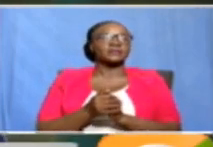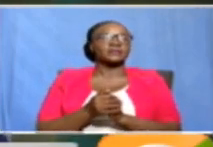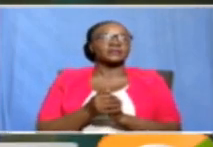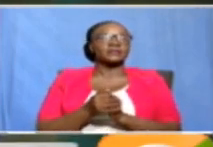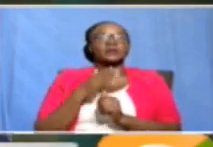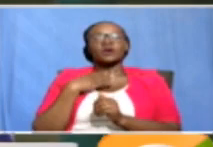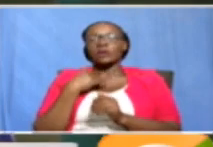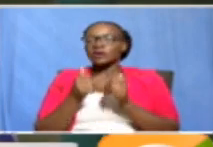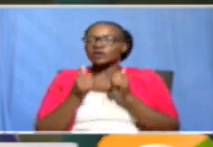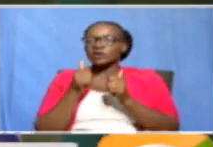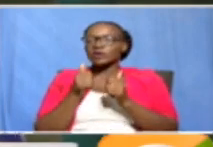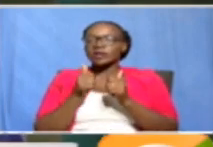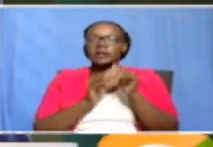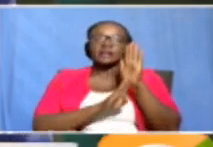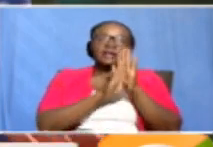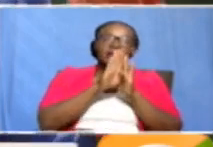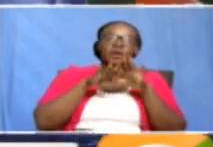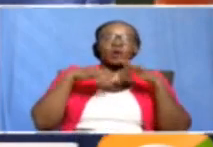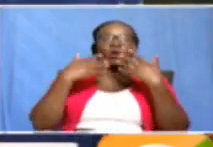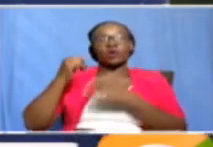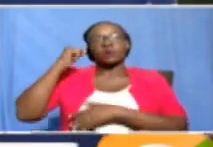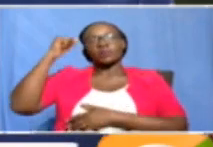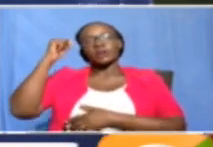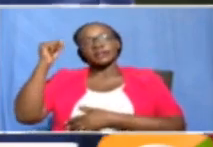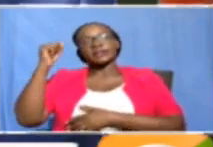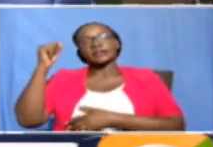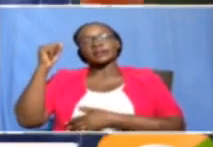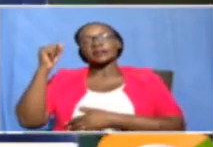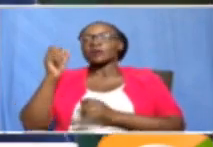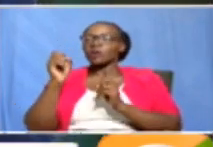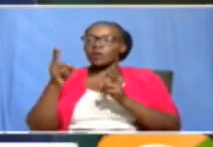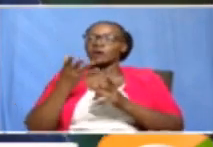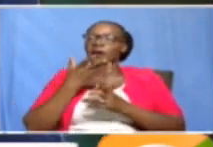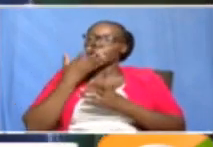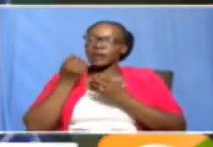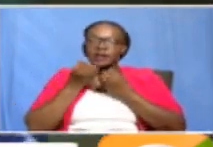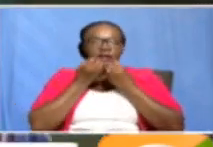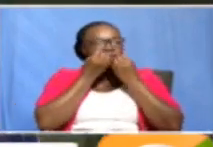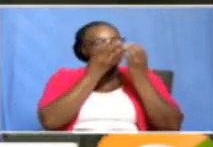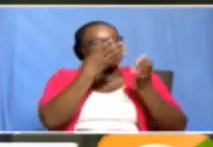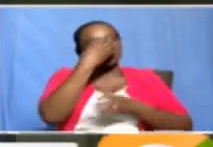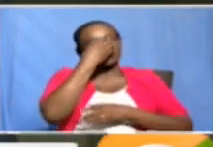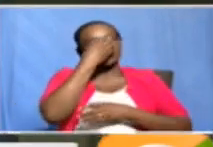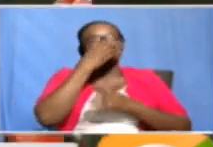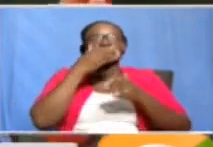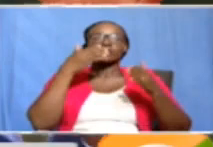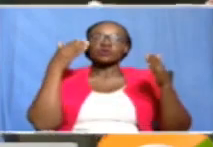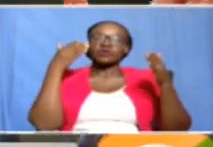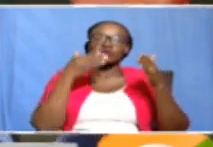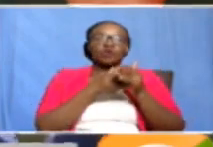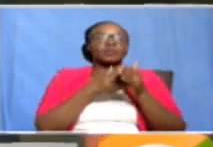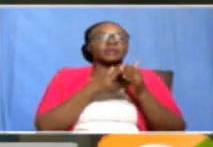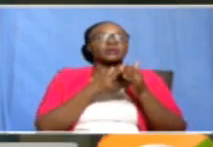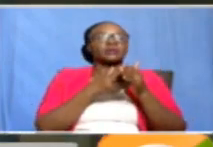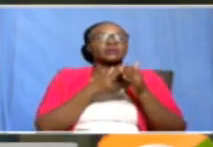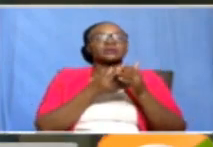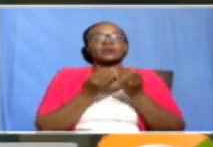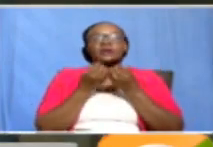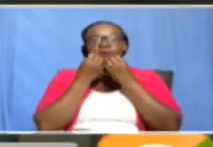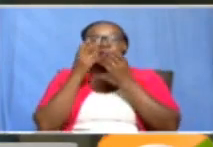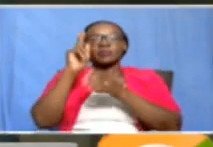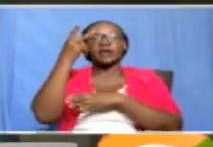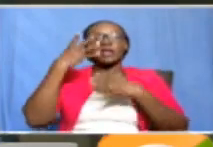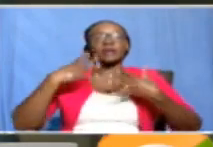Munataka kazi? Bas, let's tell William Ruto wachana na maneno ya kuambia wa Kenya eti